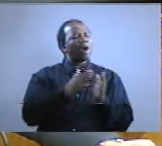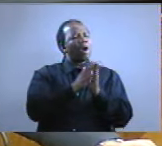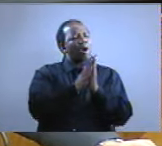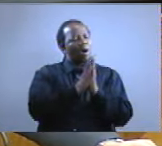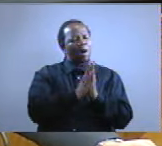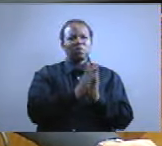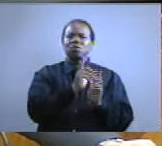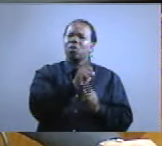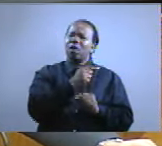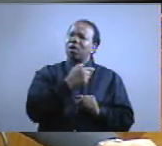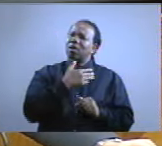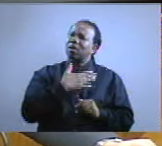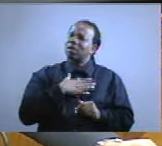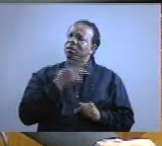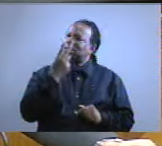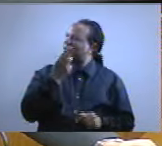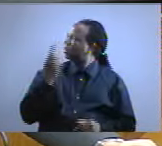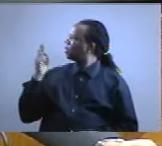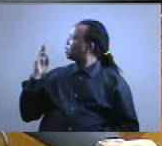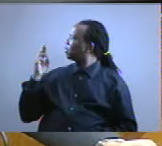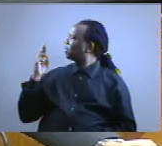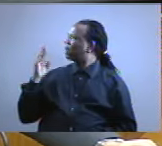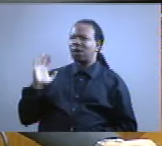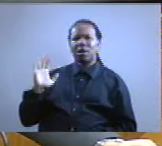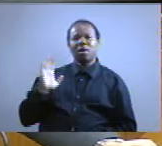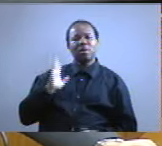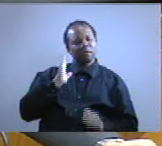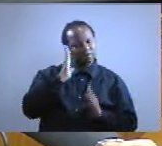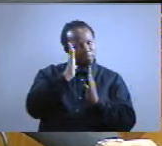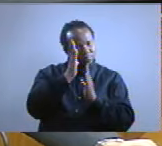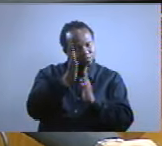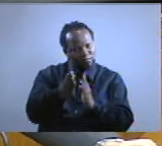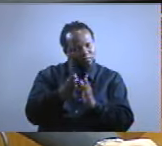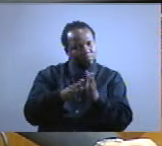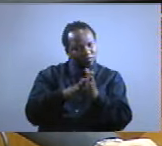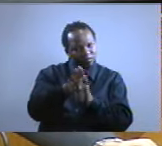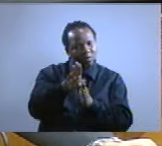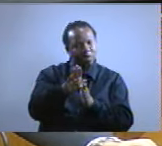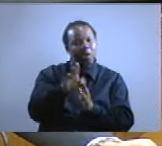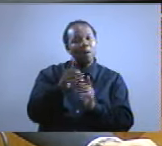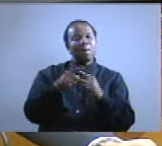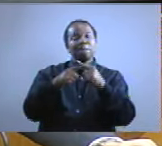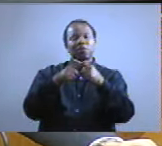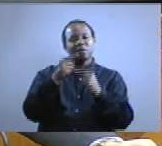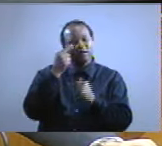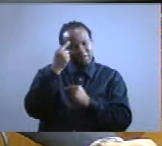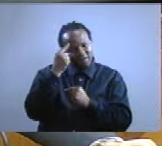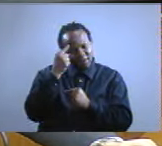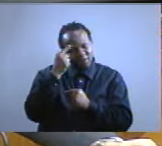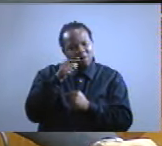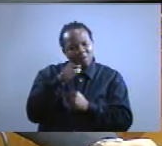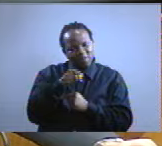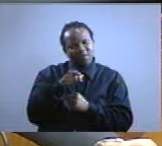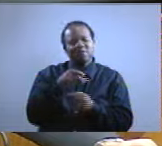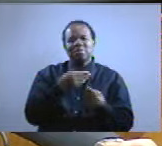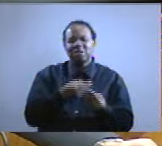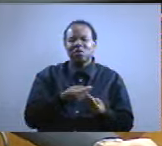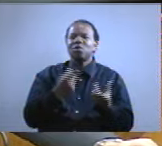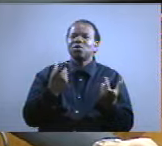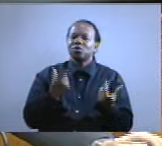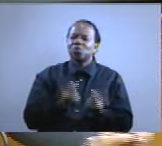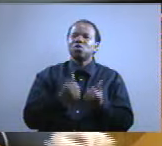forward, not backwards. Let's look forward in terms of positive thinking of what this may bring to South Africa. Then we can take